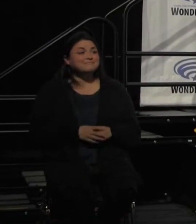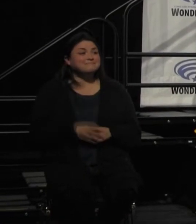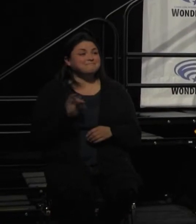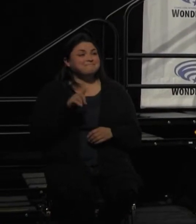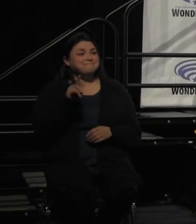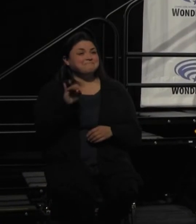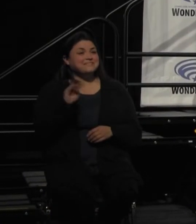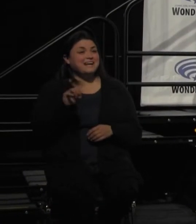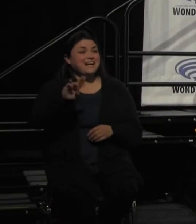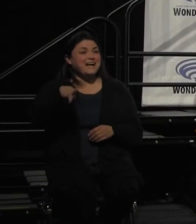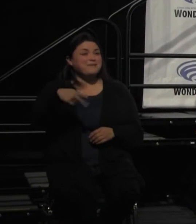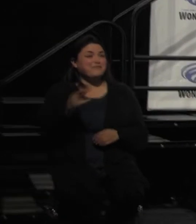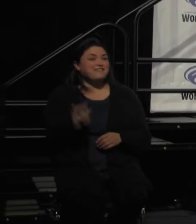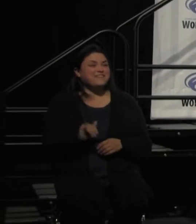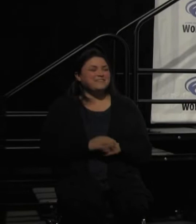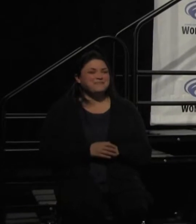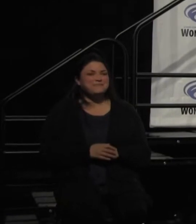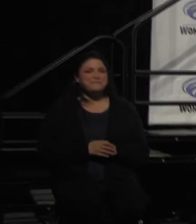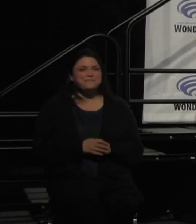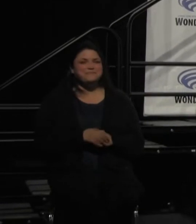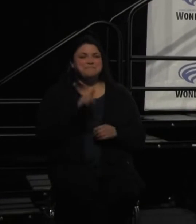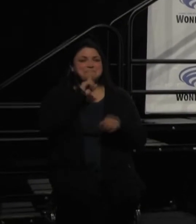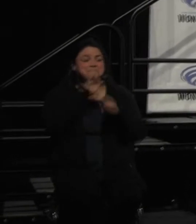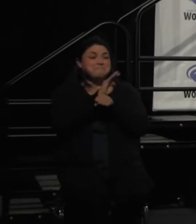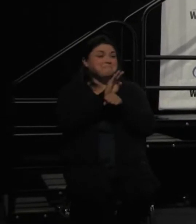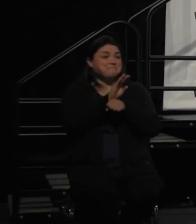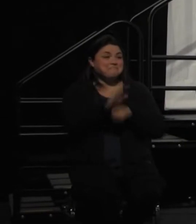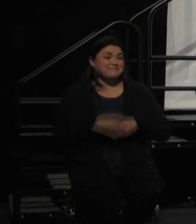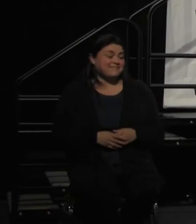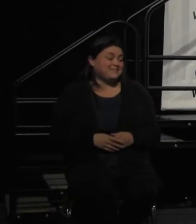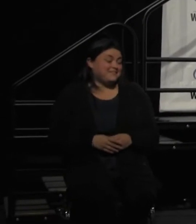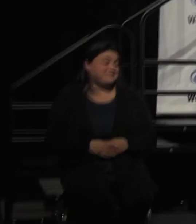Murphy. Shocked the shit out of me.